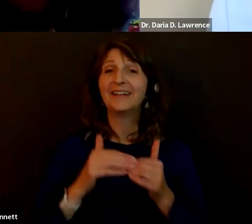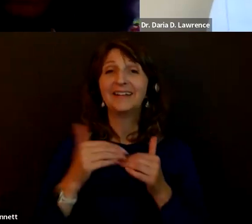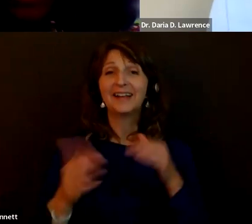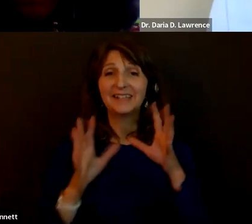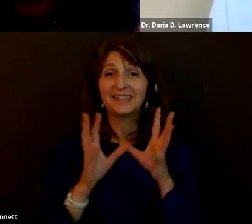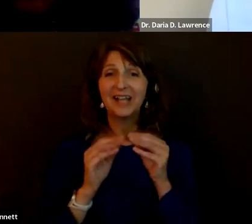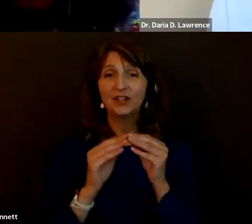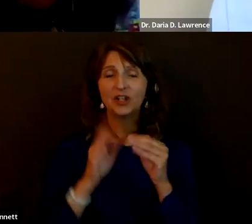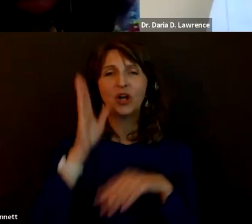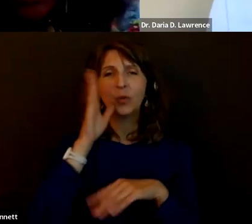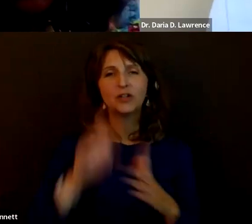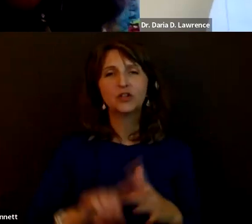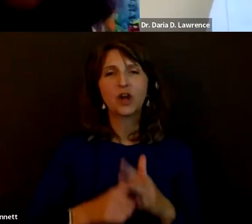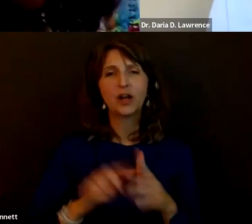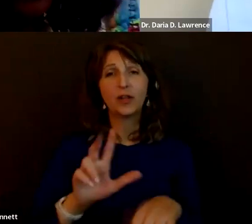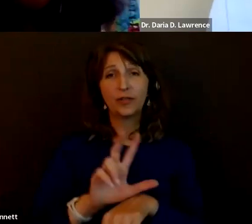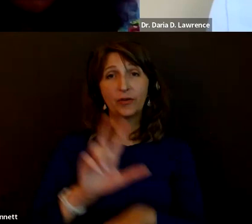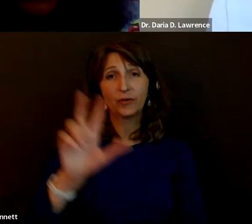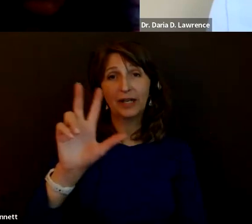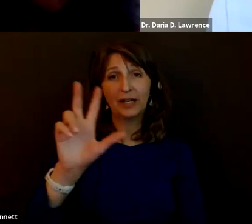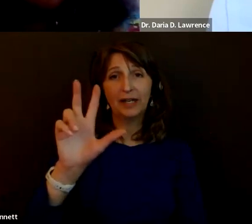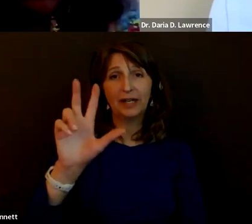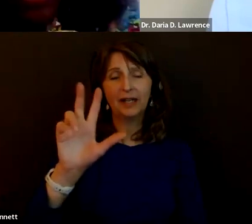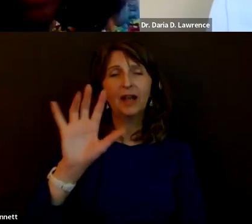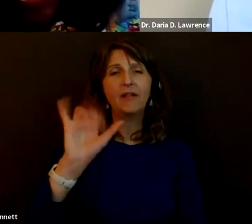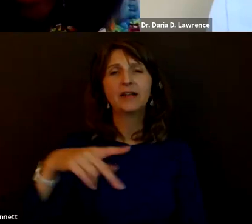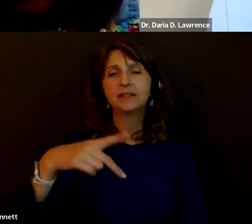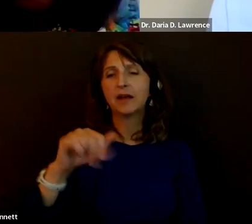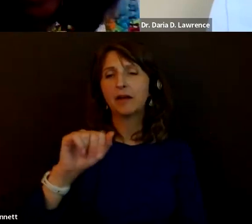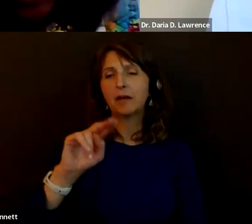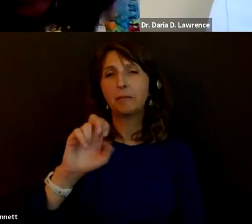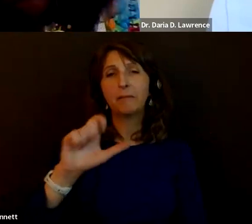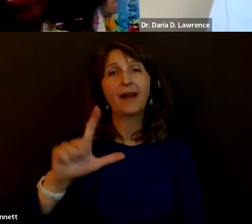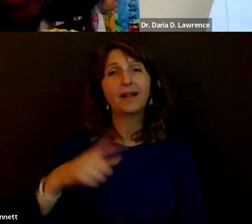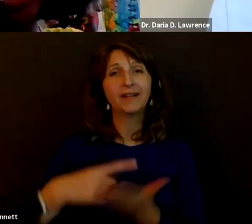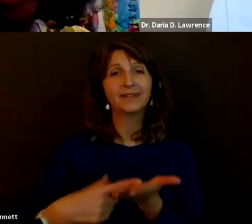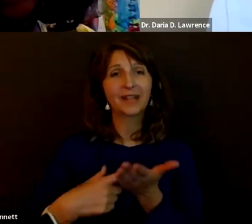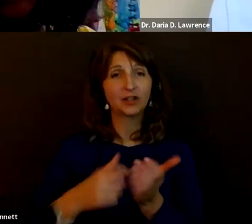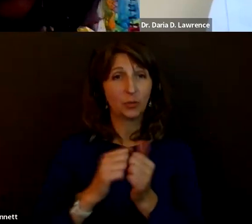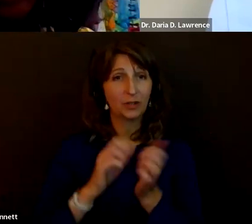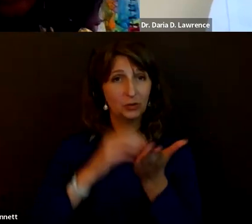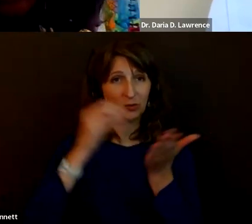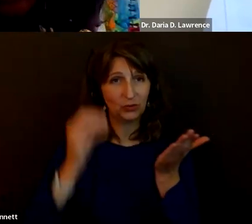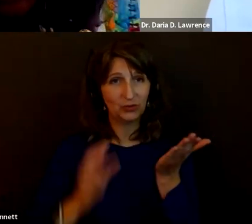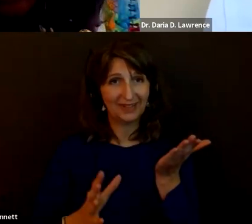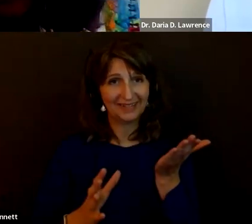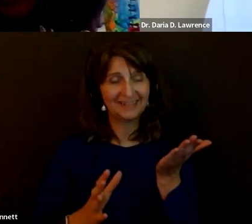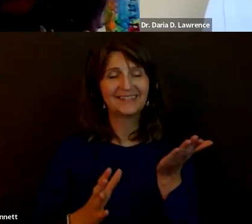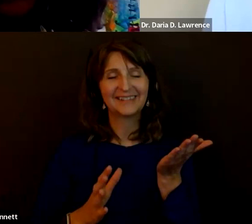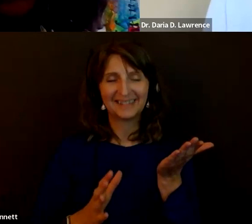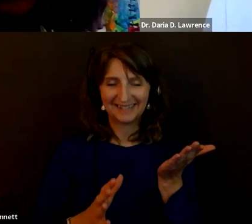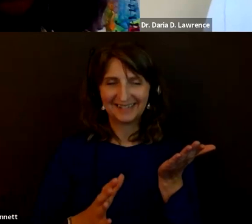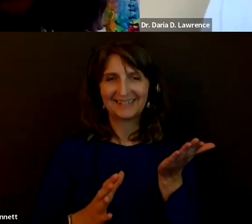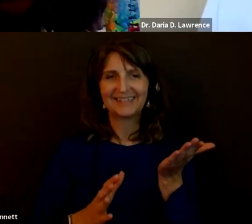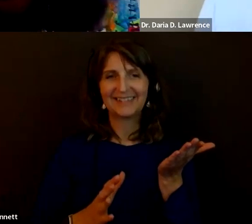begin at 3 p.m. and it will be a lively panel discussion with students that you do not want to miss. So